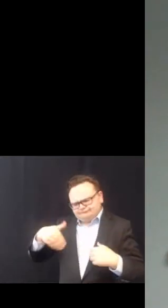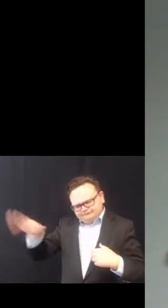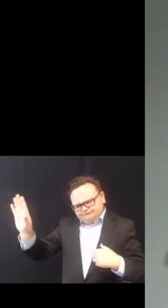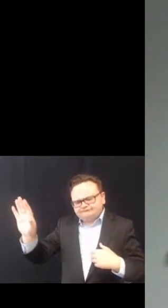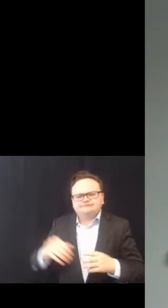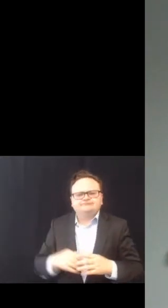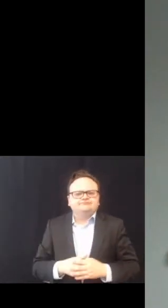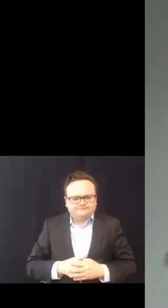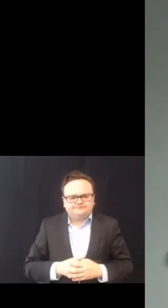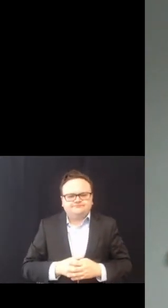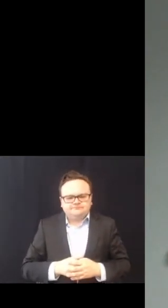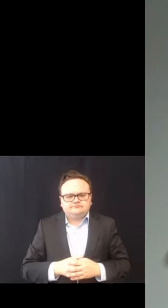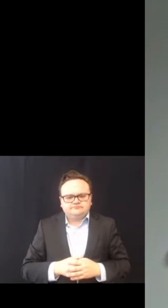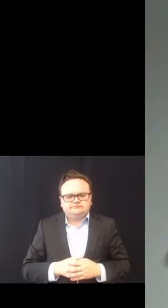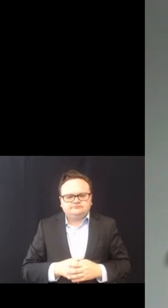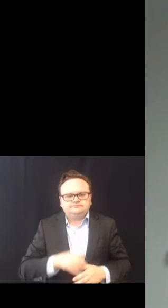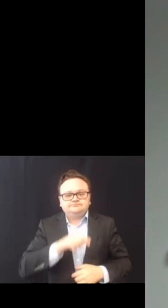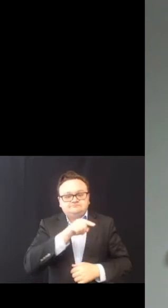area because I am very